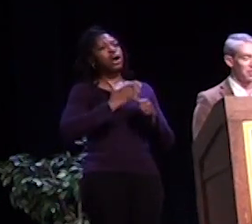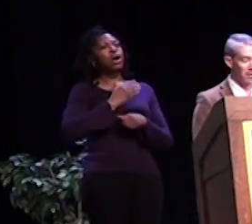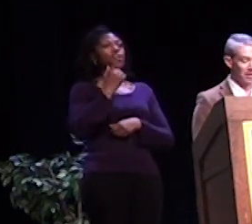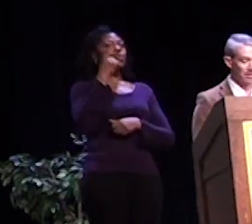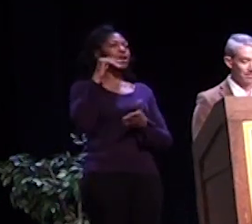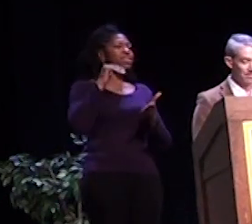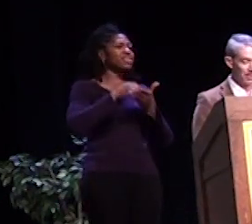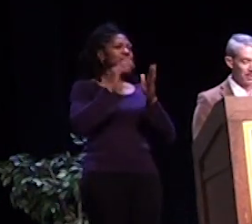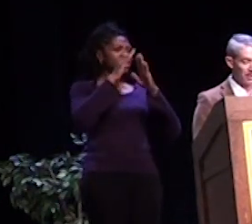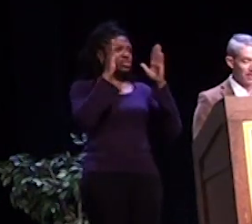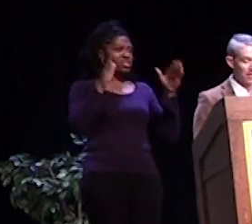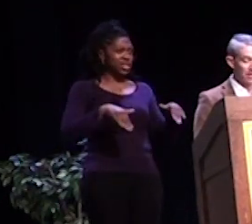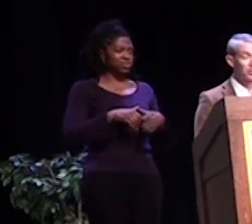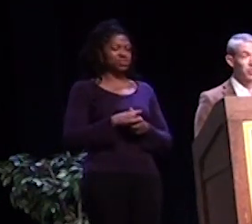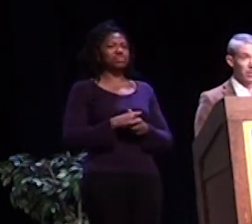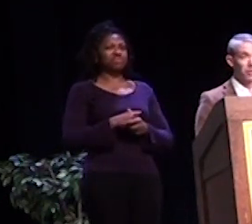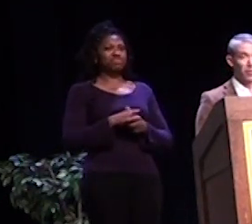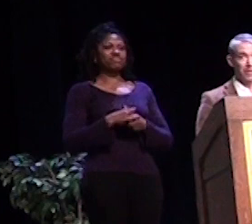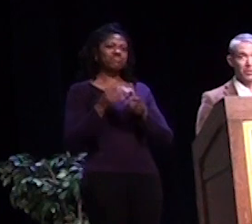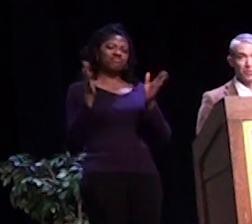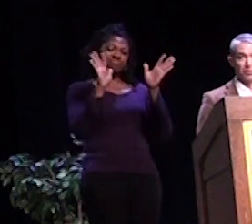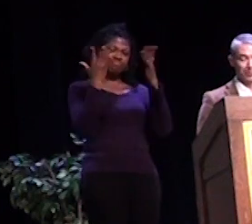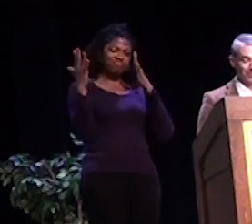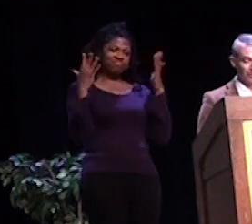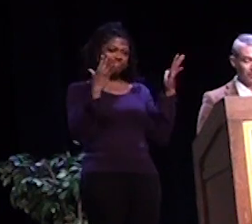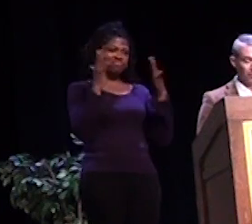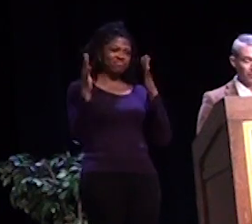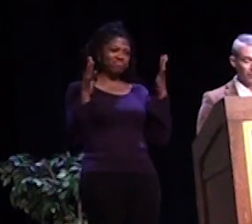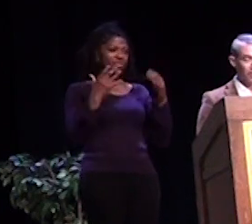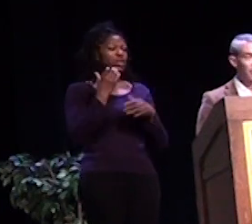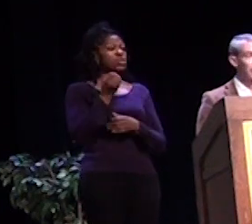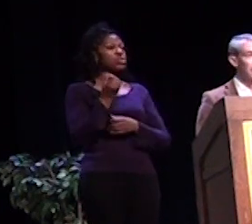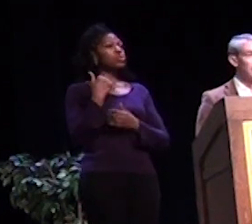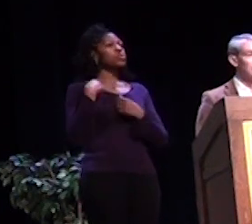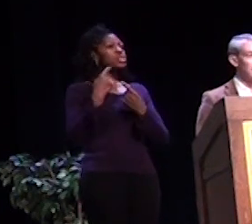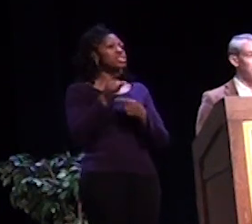Affordable Housing Bond. Since